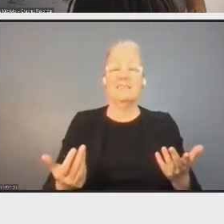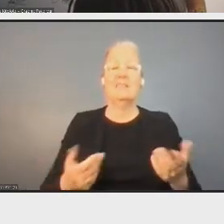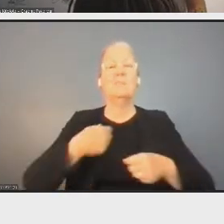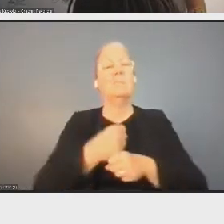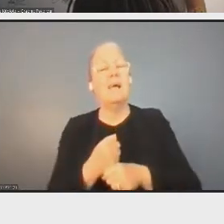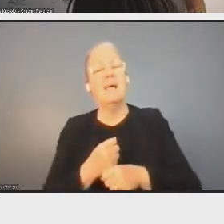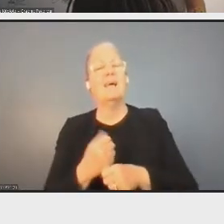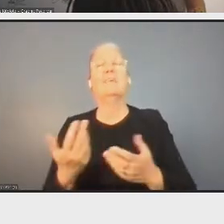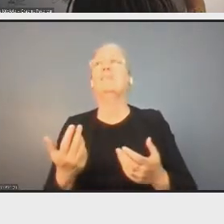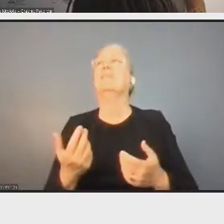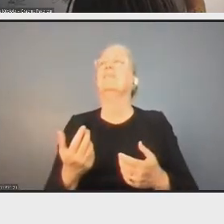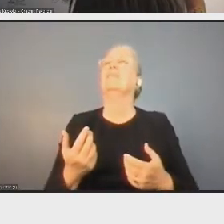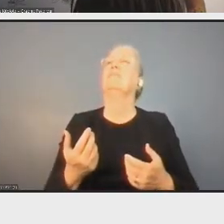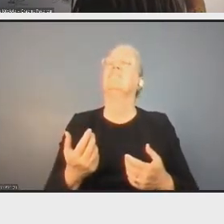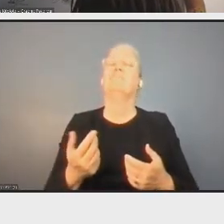dearth of